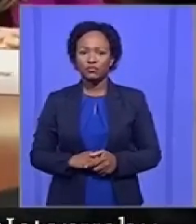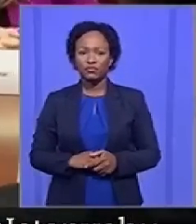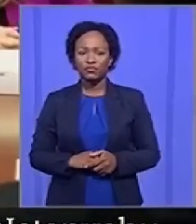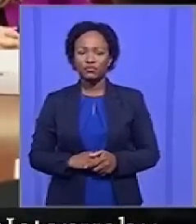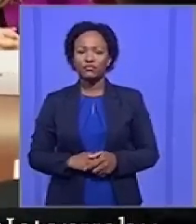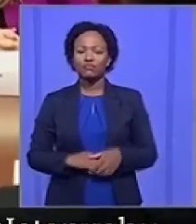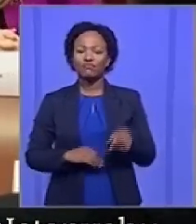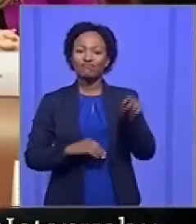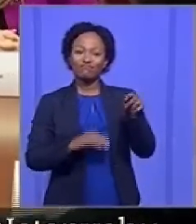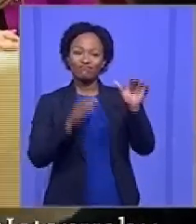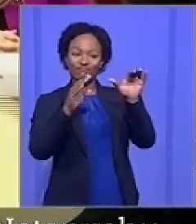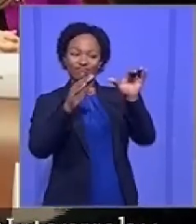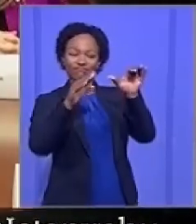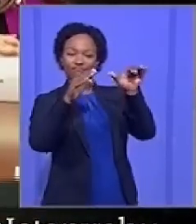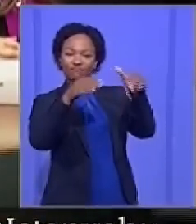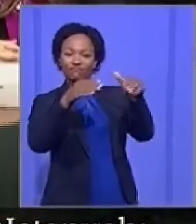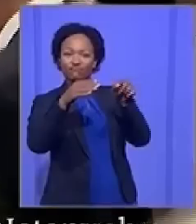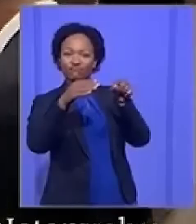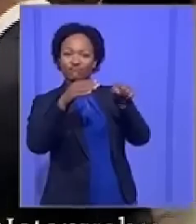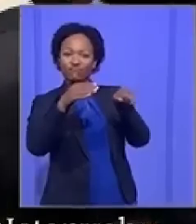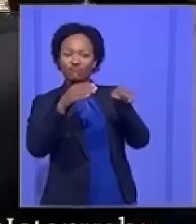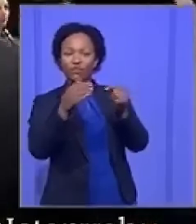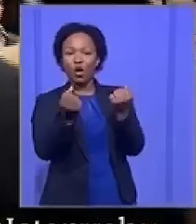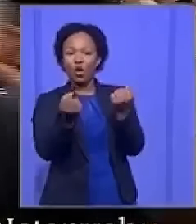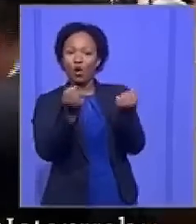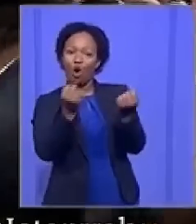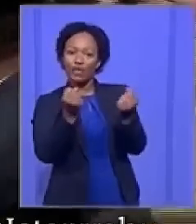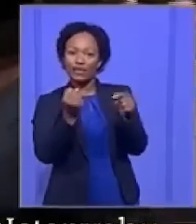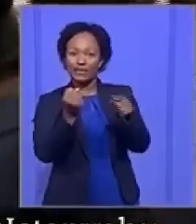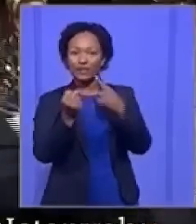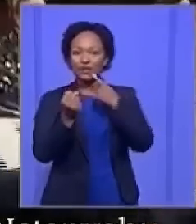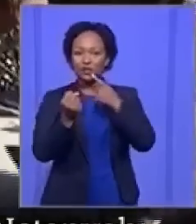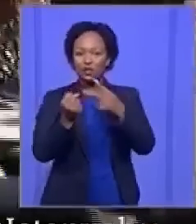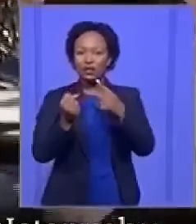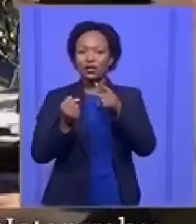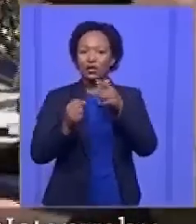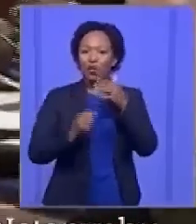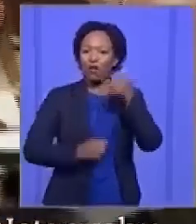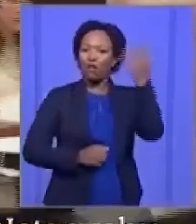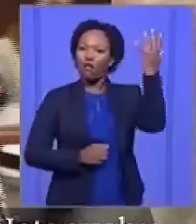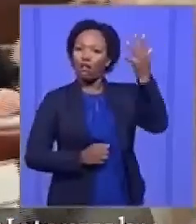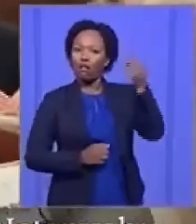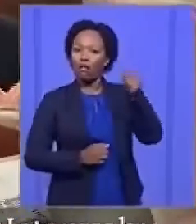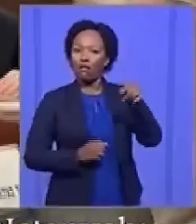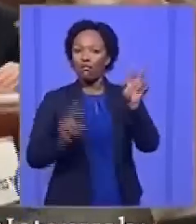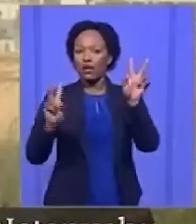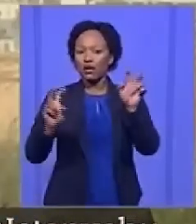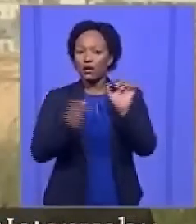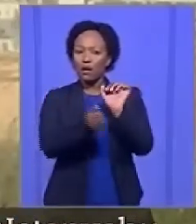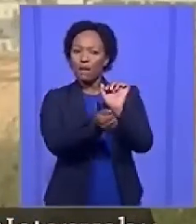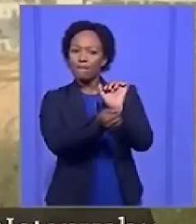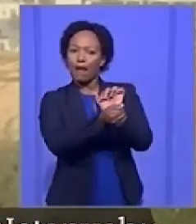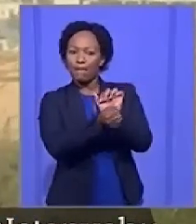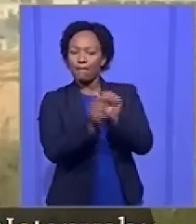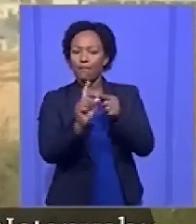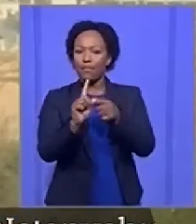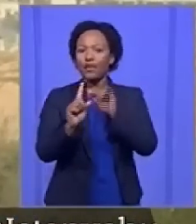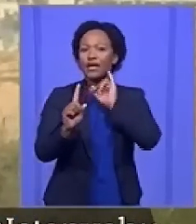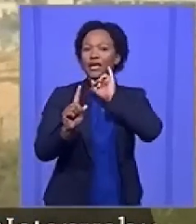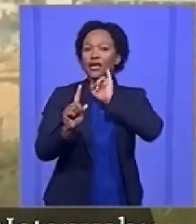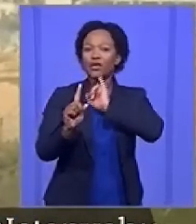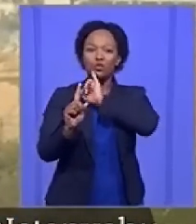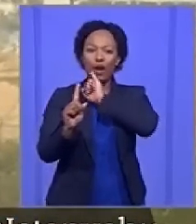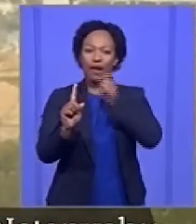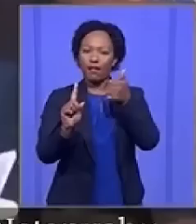Lekgotla la matjhaba la ditlolo tsa molao ke hona le tla hlahisa lentswe mabapi le taba ya ho tshwarwa ha tonakgolo ya